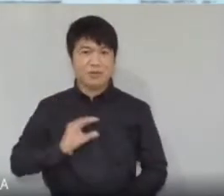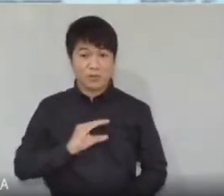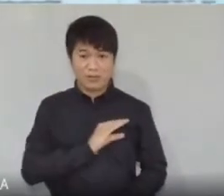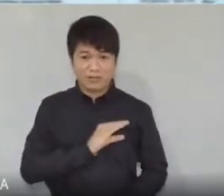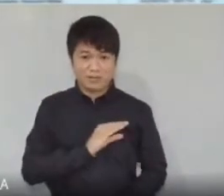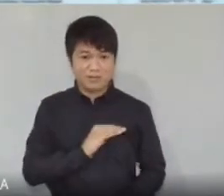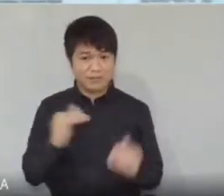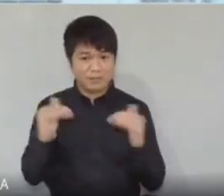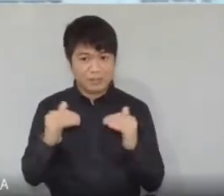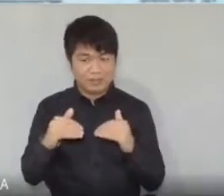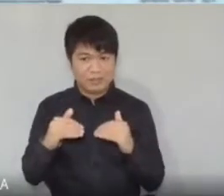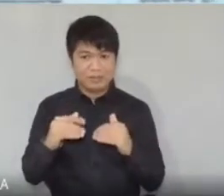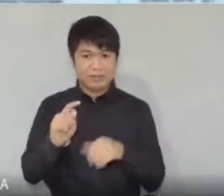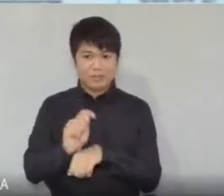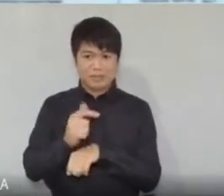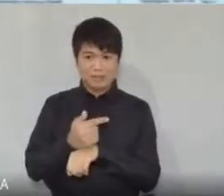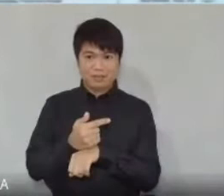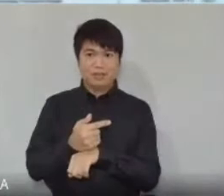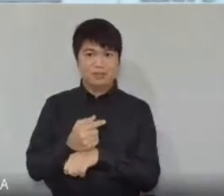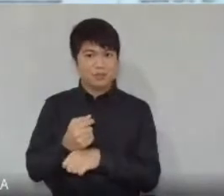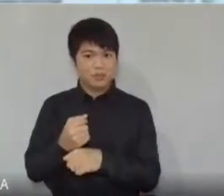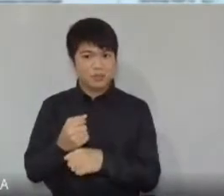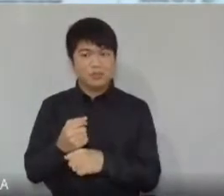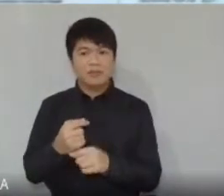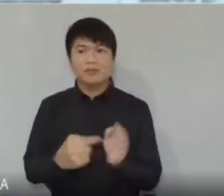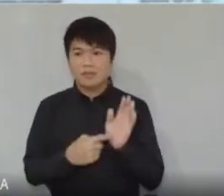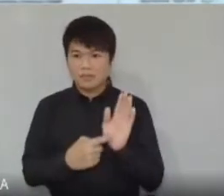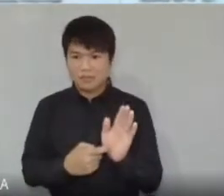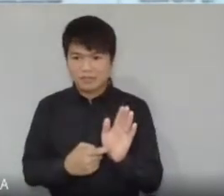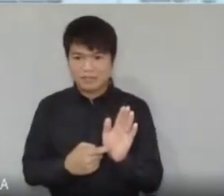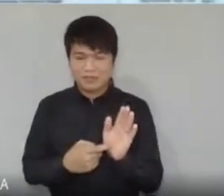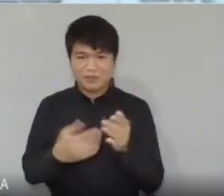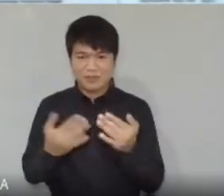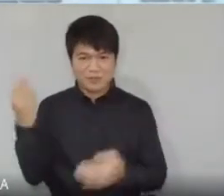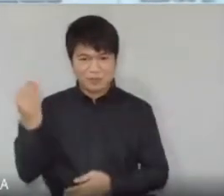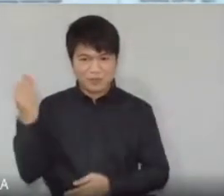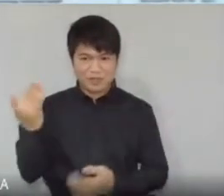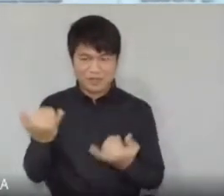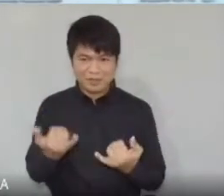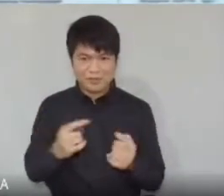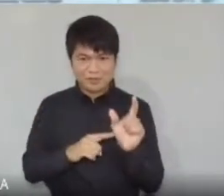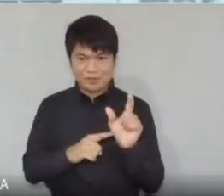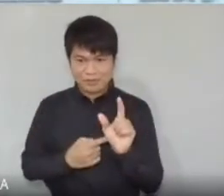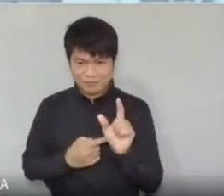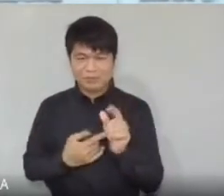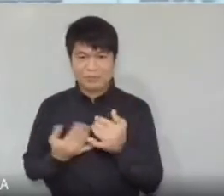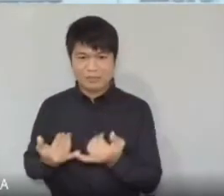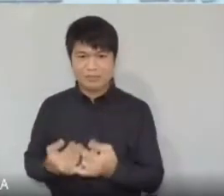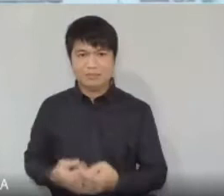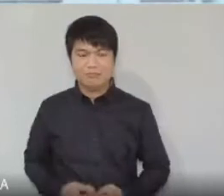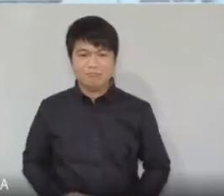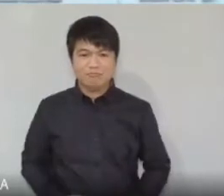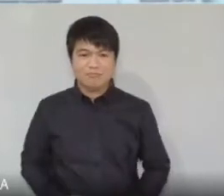the early of December 2019, when this new virus, the coronavirus, then named COVID-19,